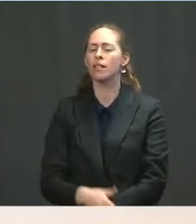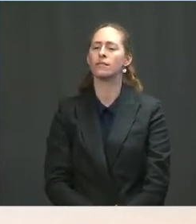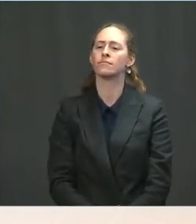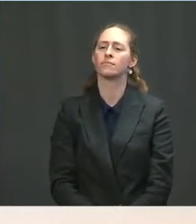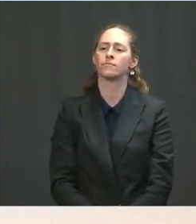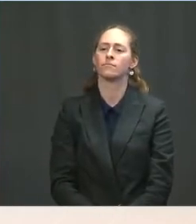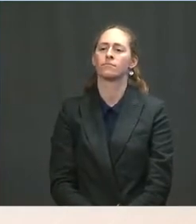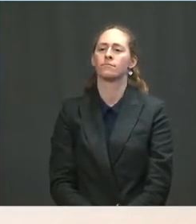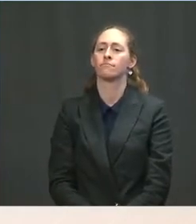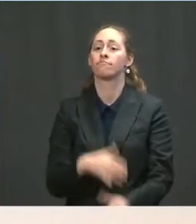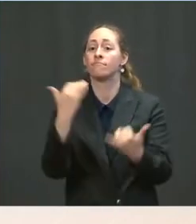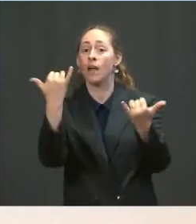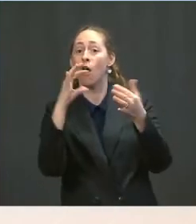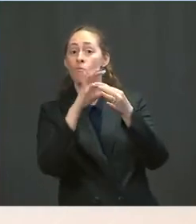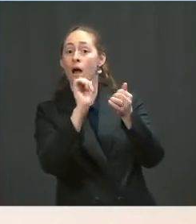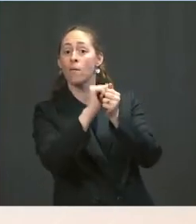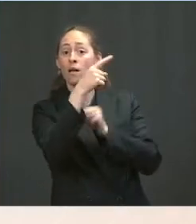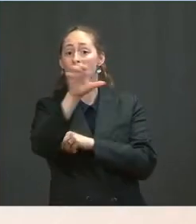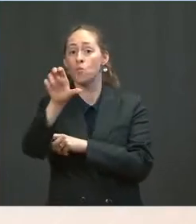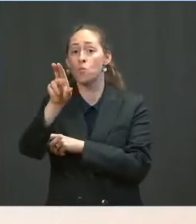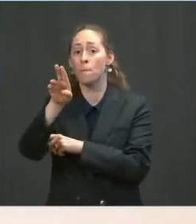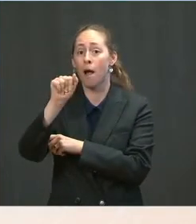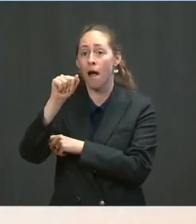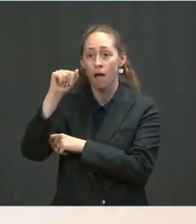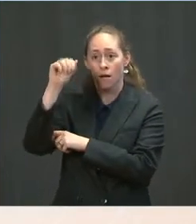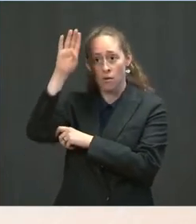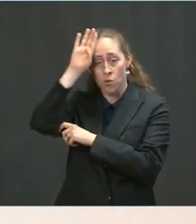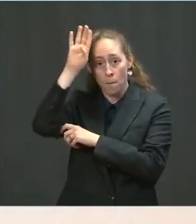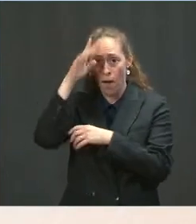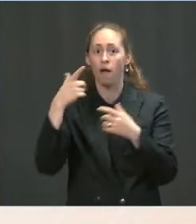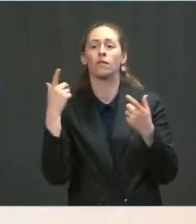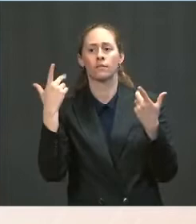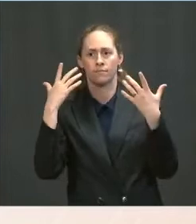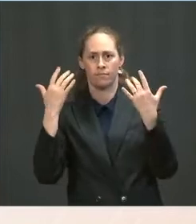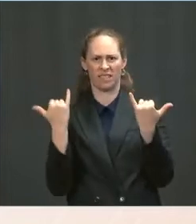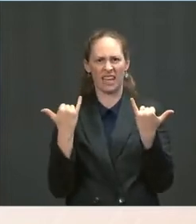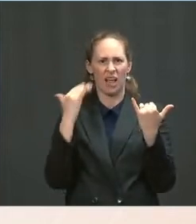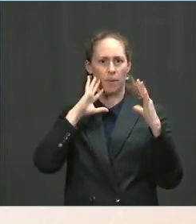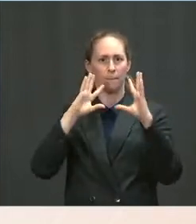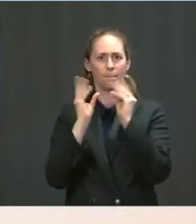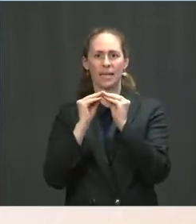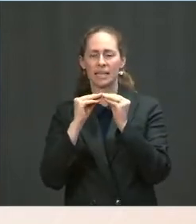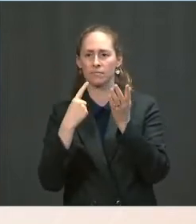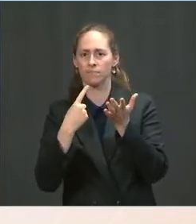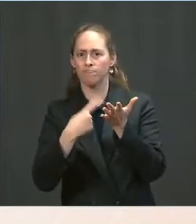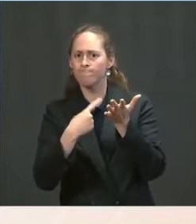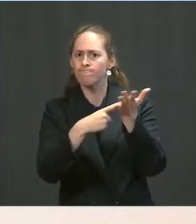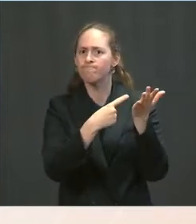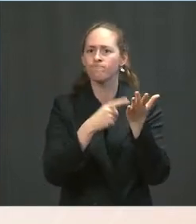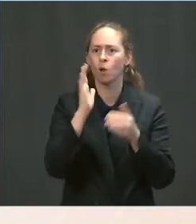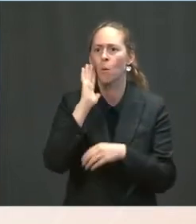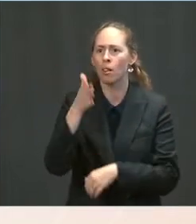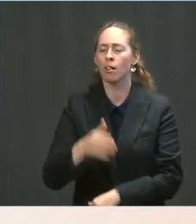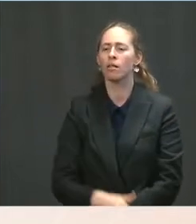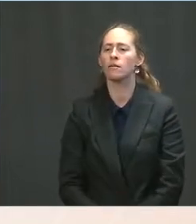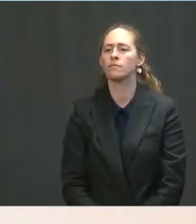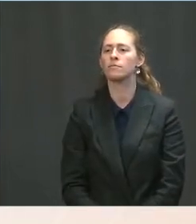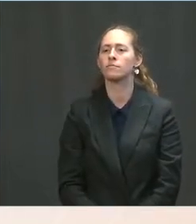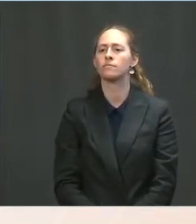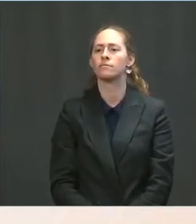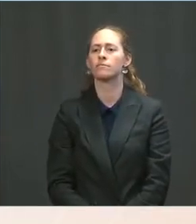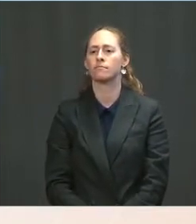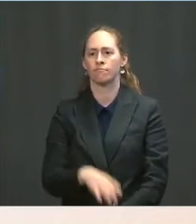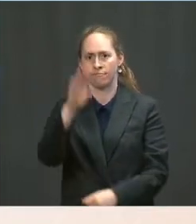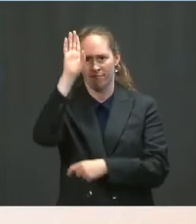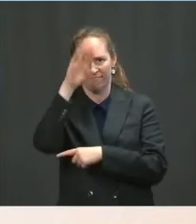Cuba meeting today that the President's having. Since the historic protest we witnessed in Cuba on July 11th, the President has